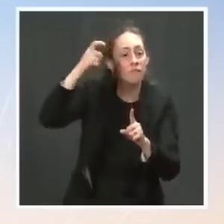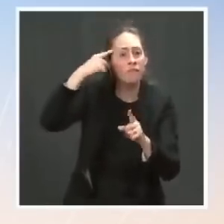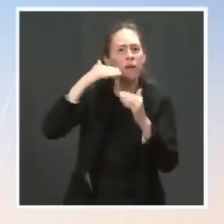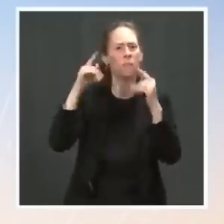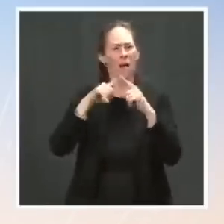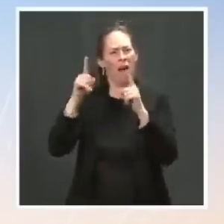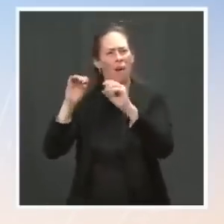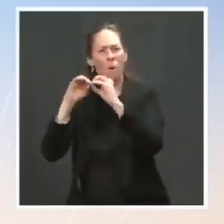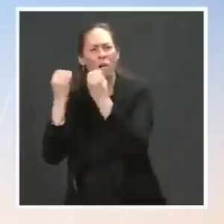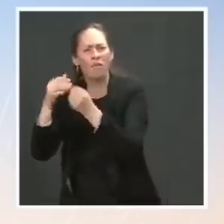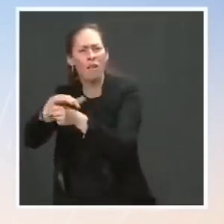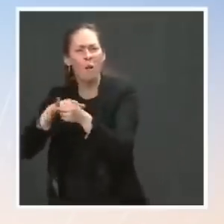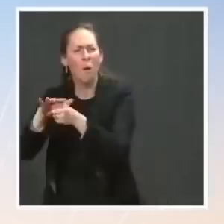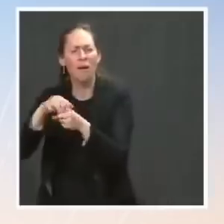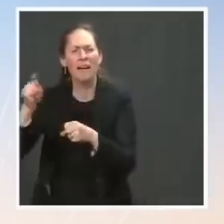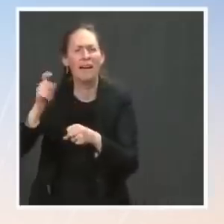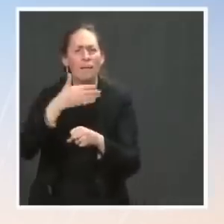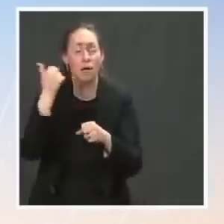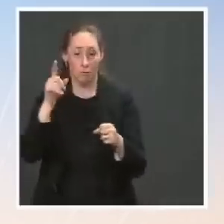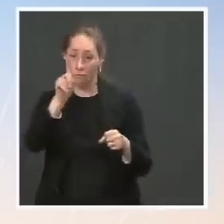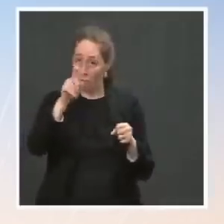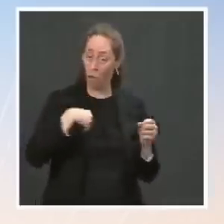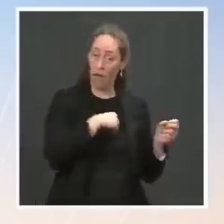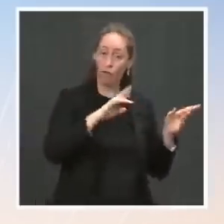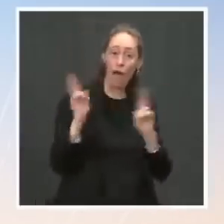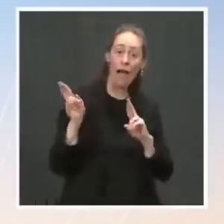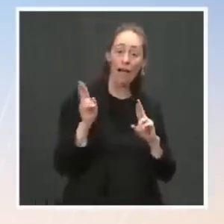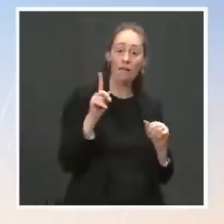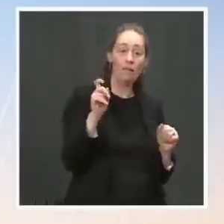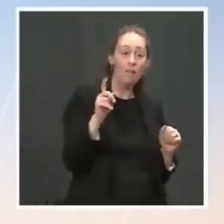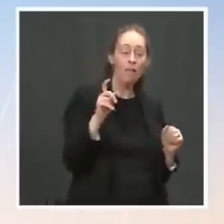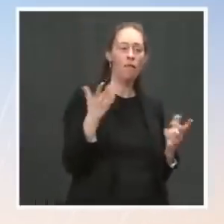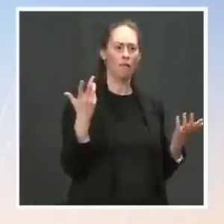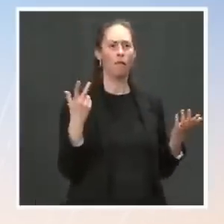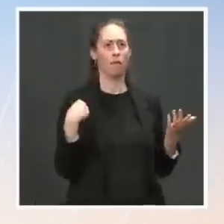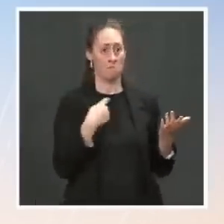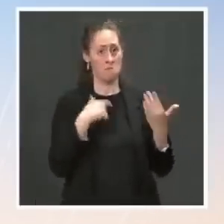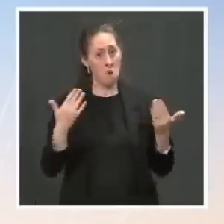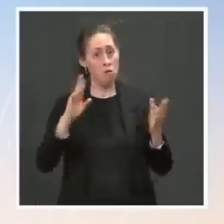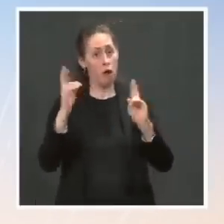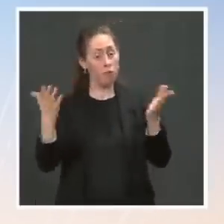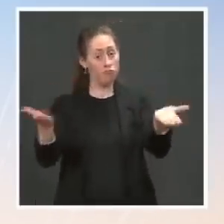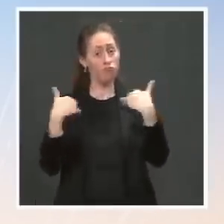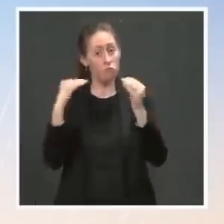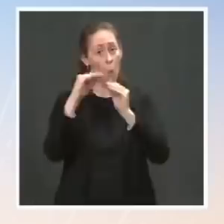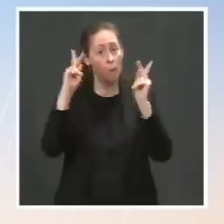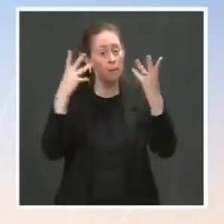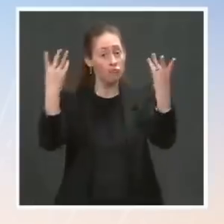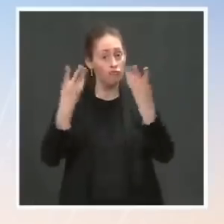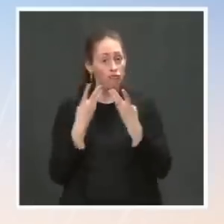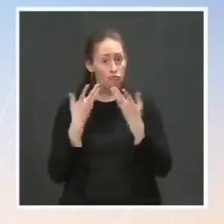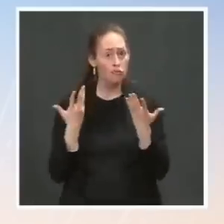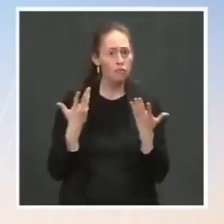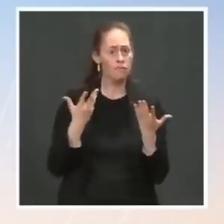part, is that system prepared? Now, by setting a larger cap, which we have every intention of doing, we are sending a message. get your muscles back